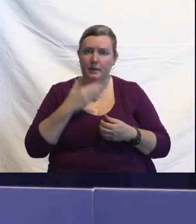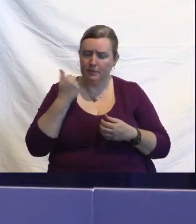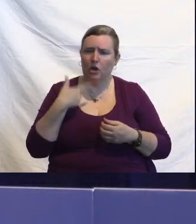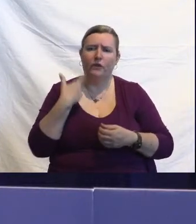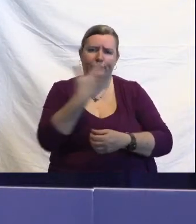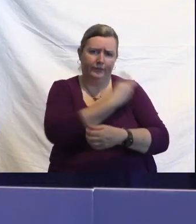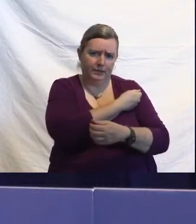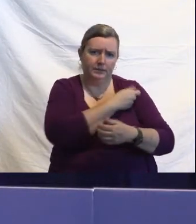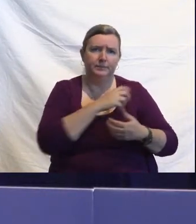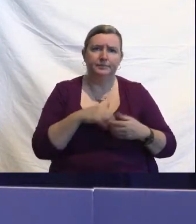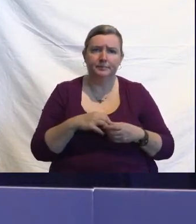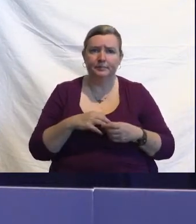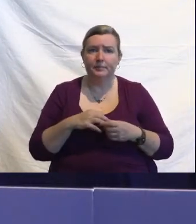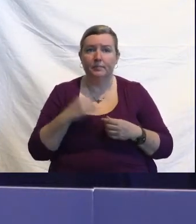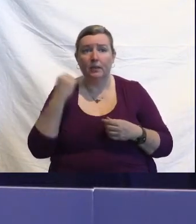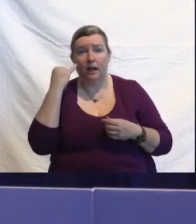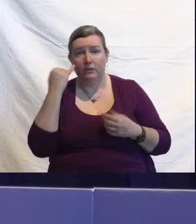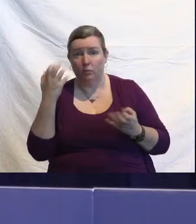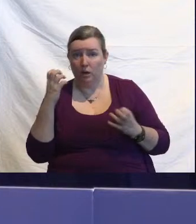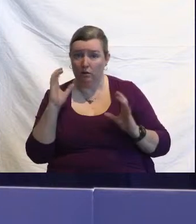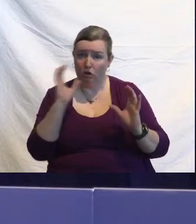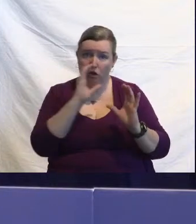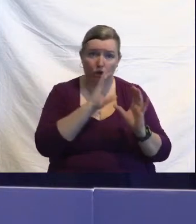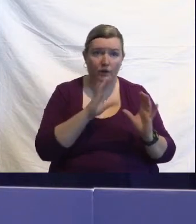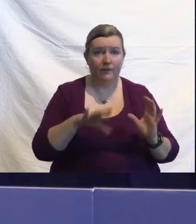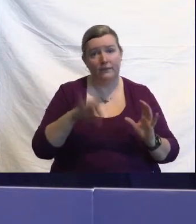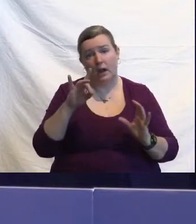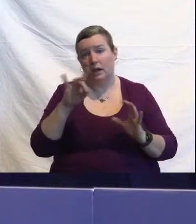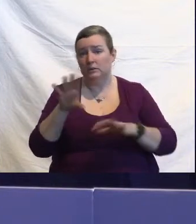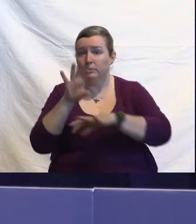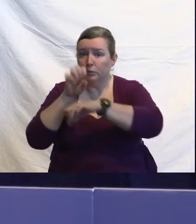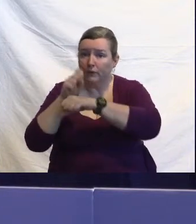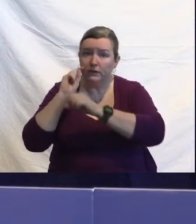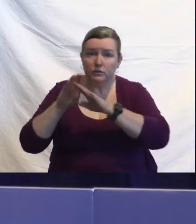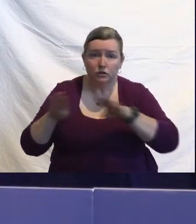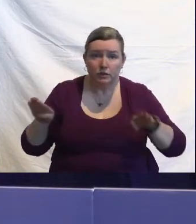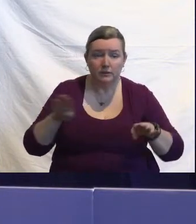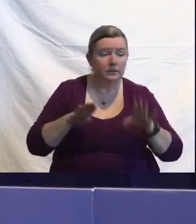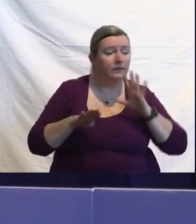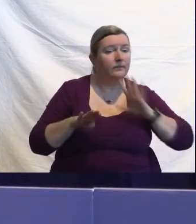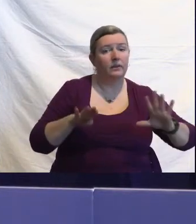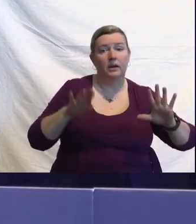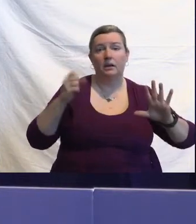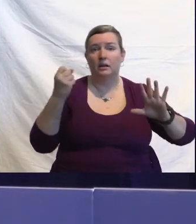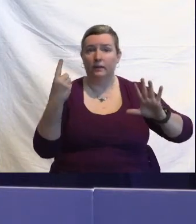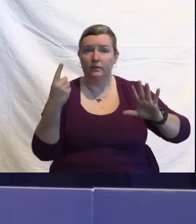for their child between the ages of 5 to 11 can visit